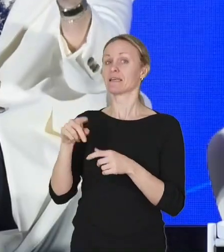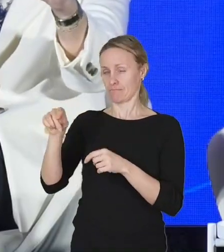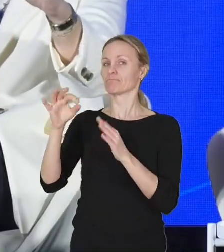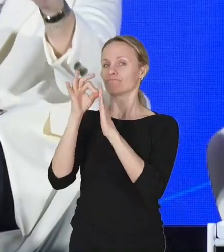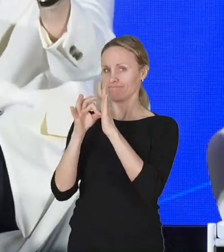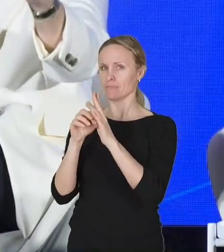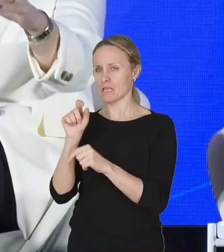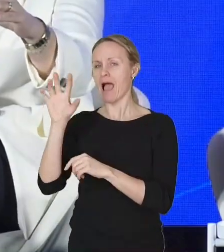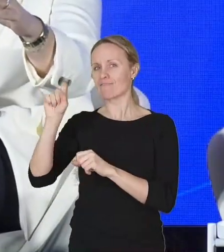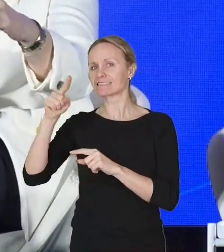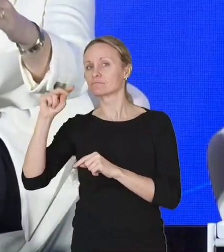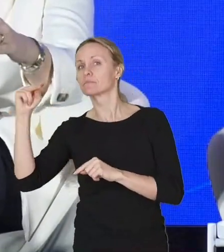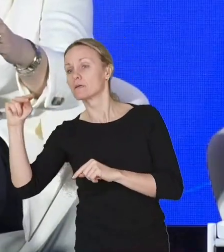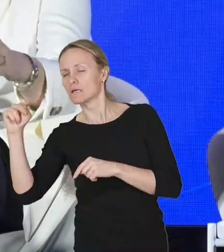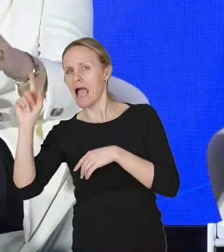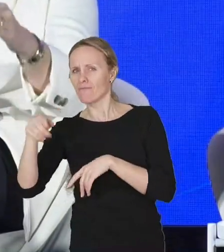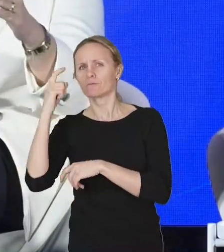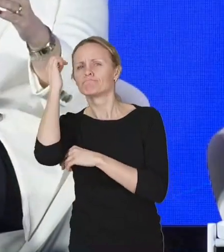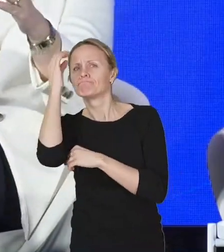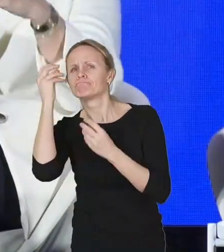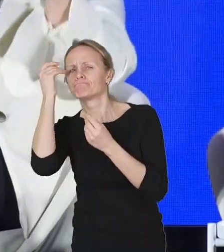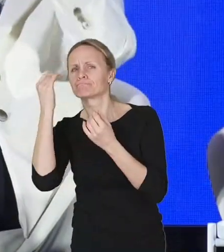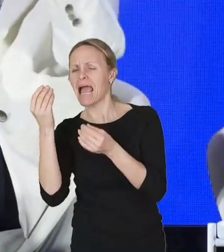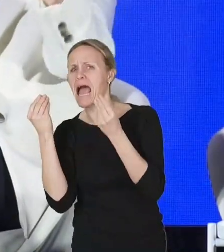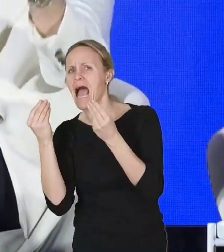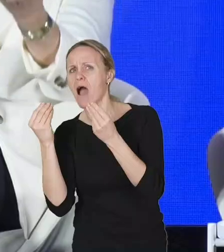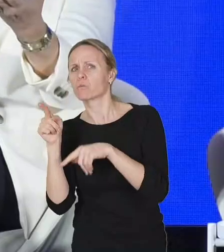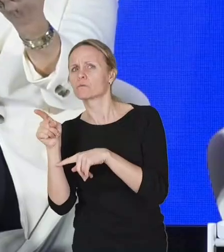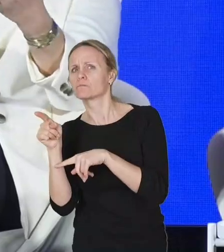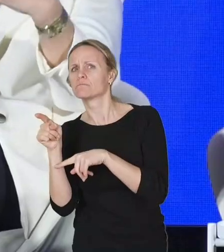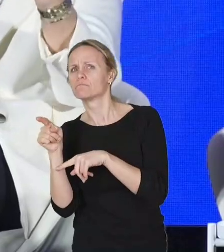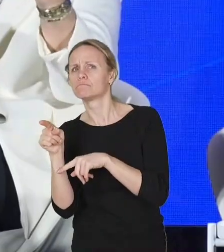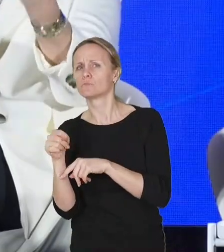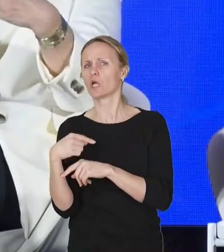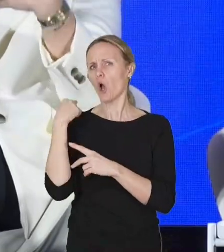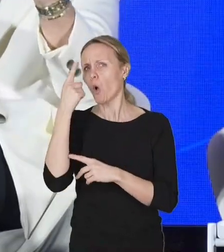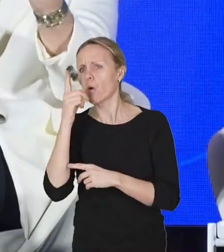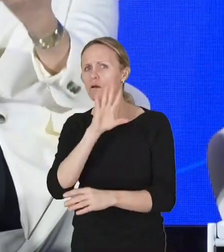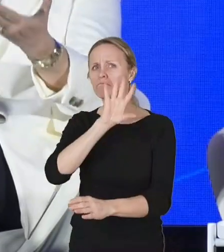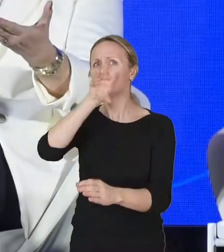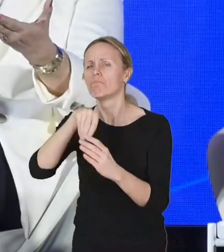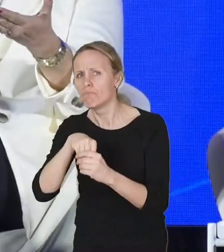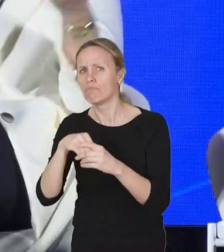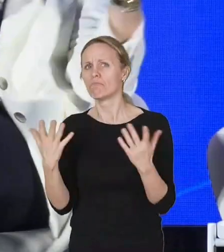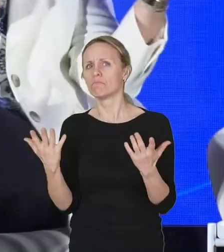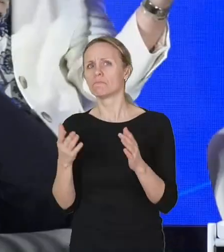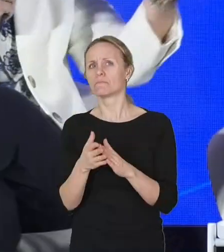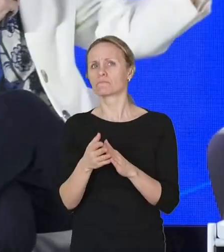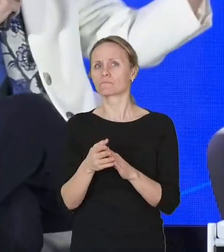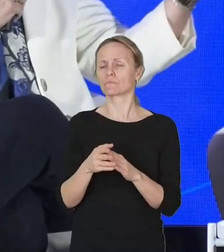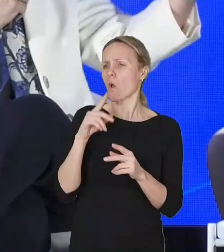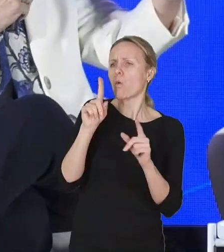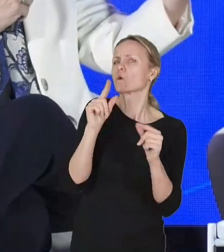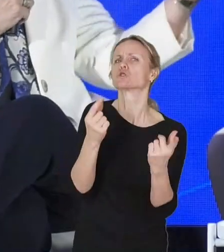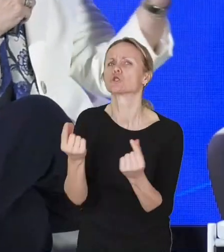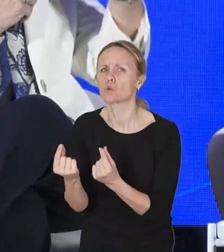no longer confined to the regional or national boundaries. They are playing everywhere. They are playing or aspiring to play globally, as you said,